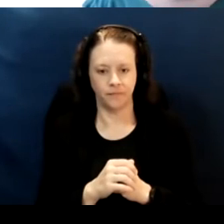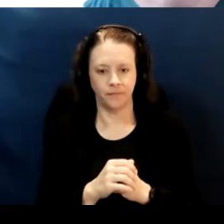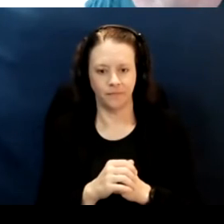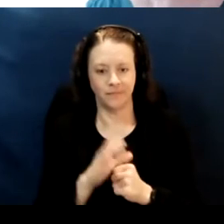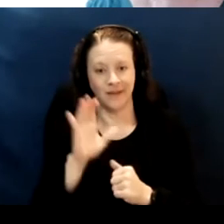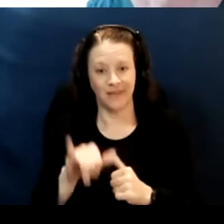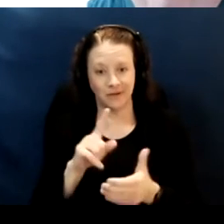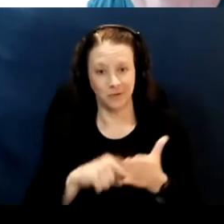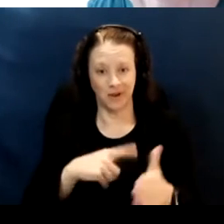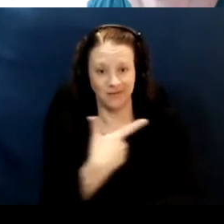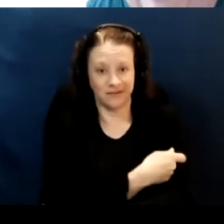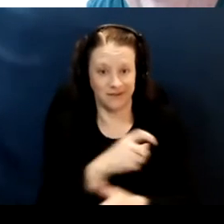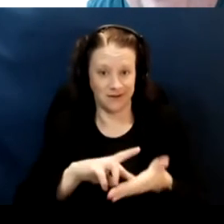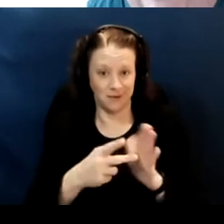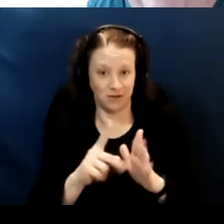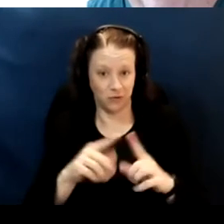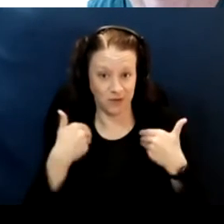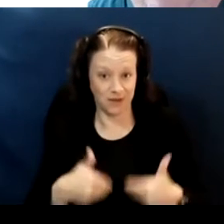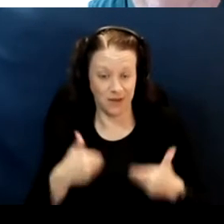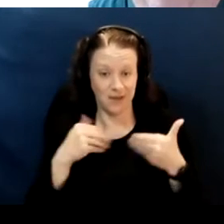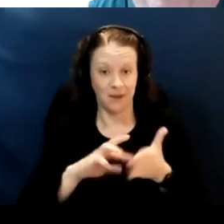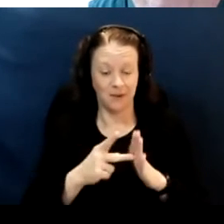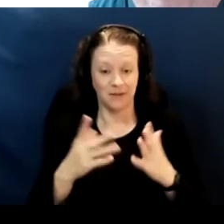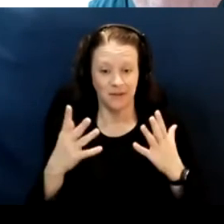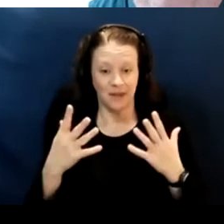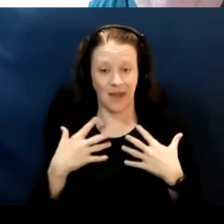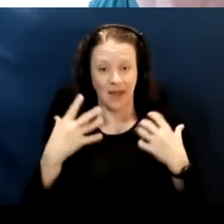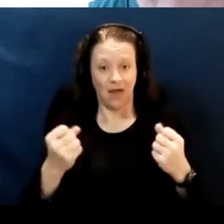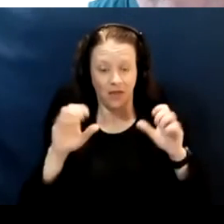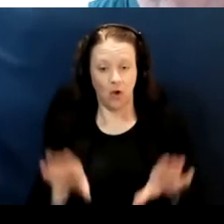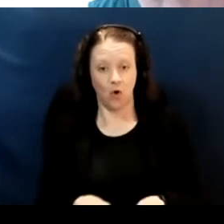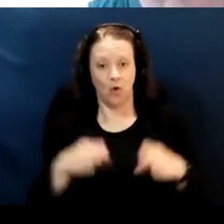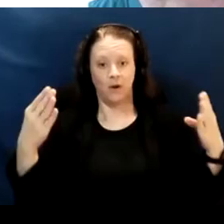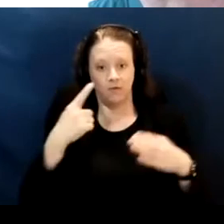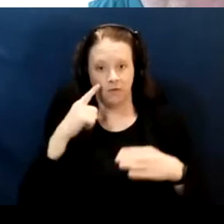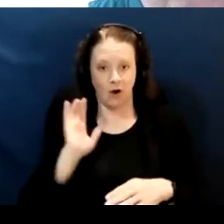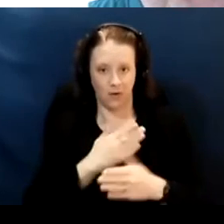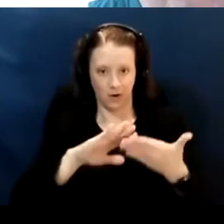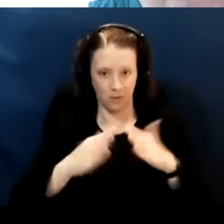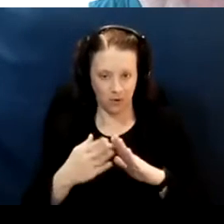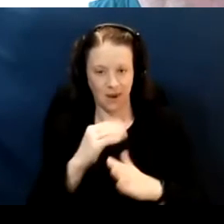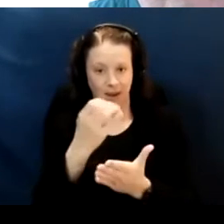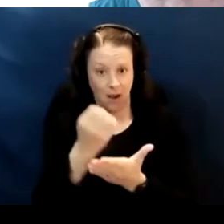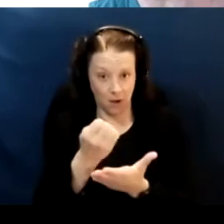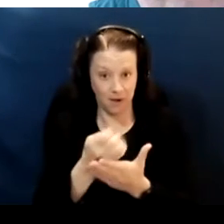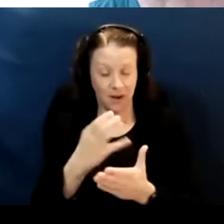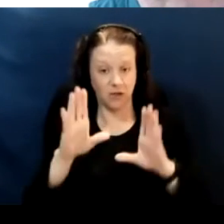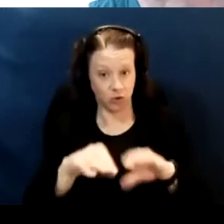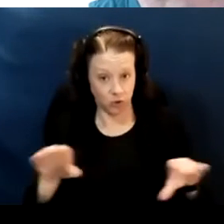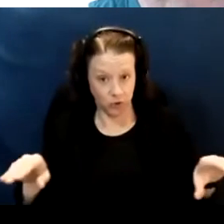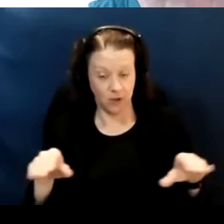That's what the vaccine means to me. It's gonna mean healthy opening for our communities, for our economy, for our children.